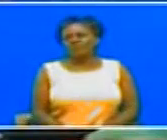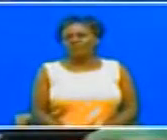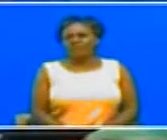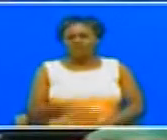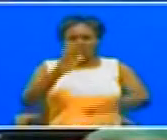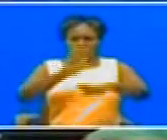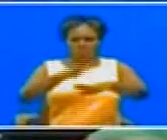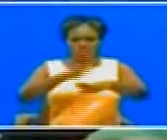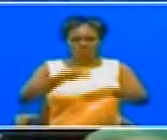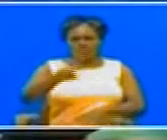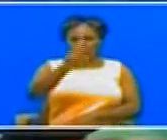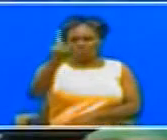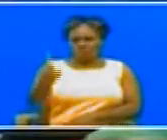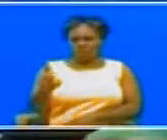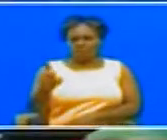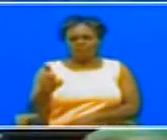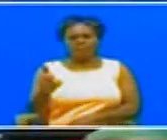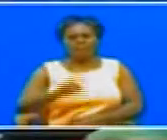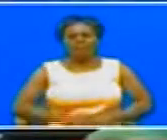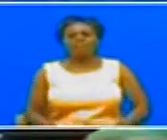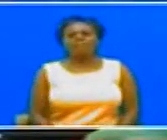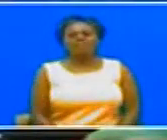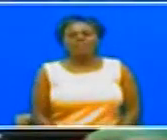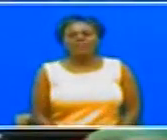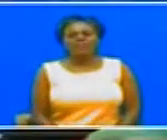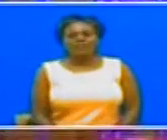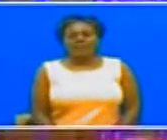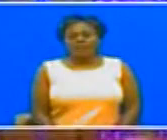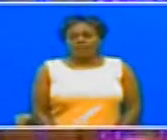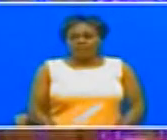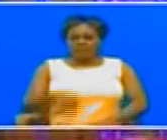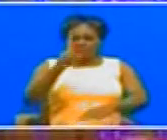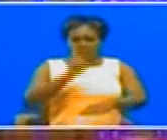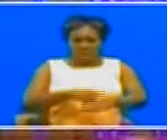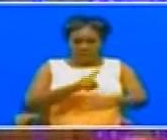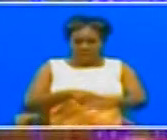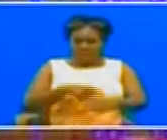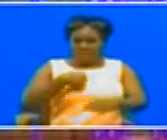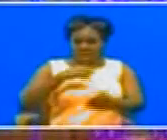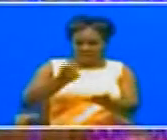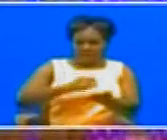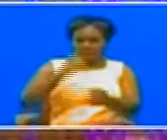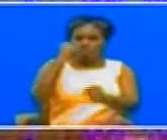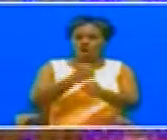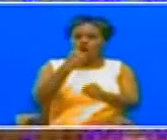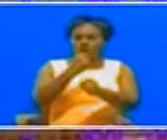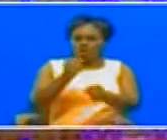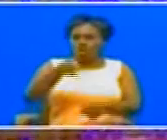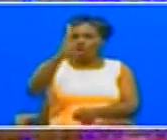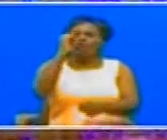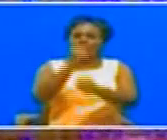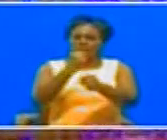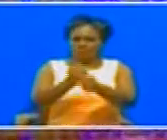good question. I'll take a crack at it. You know, when I wrote God Will Make a Way, I wrote it for a